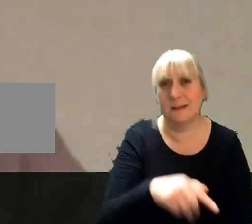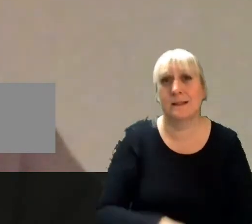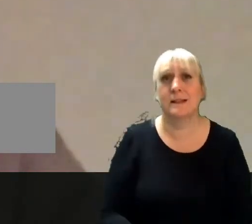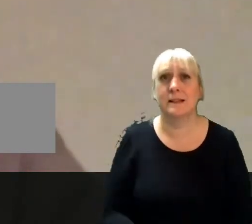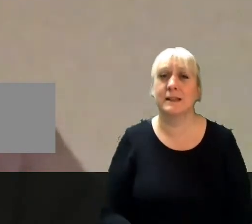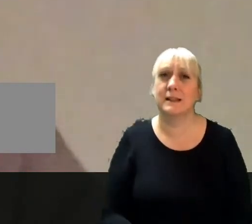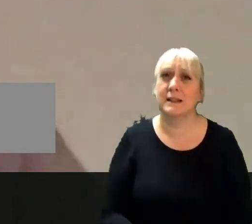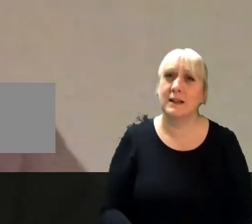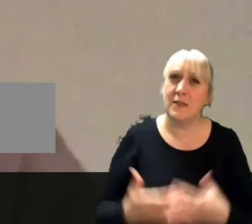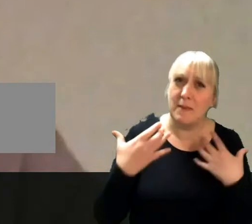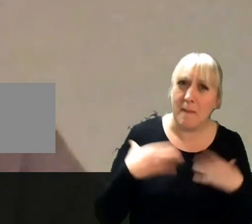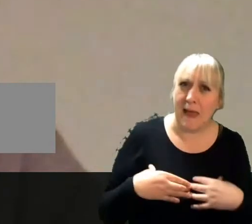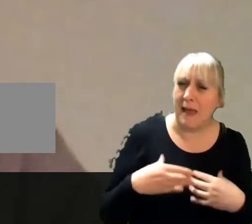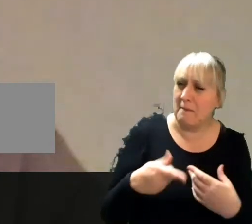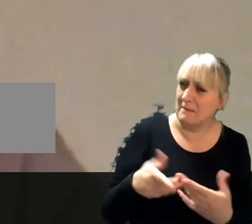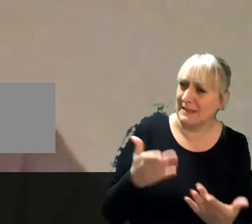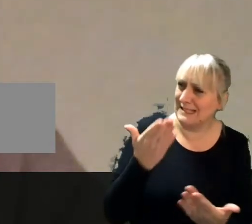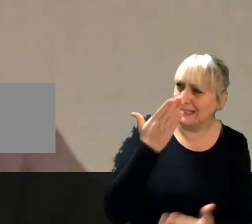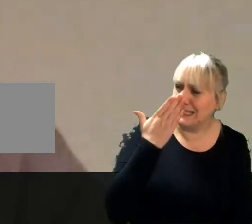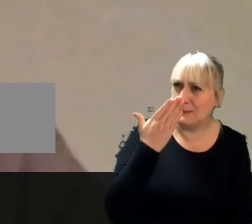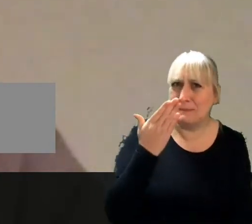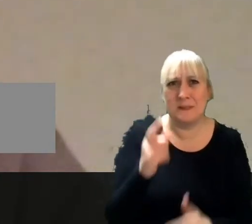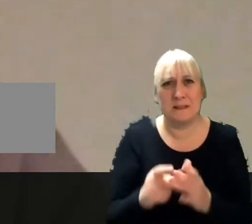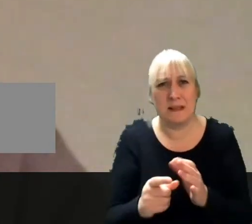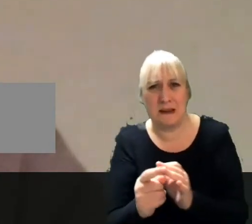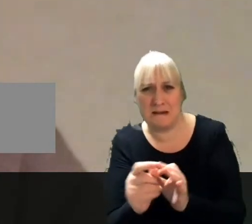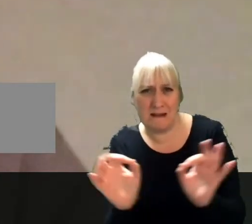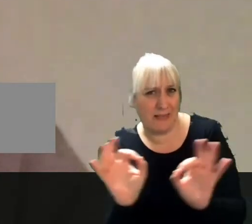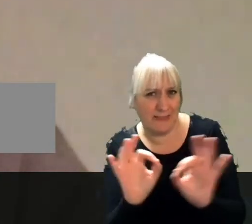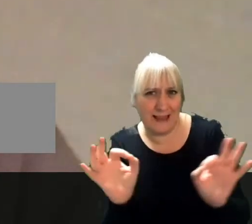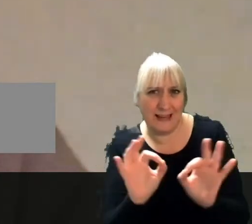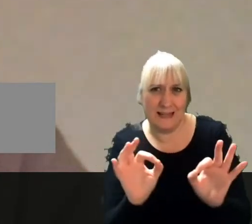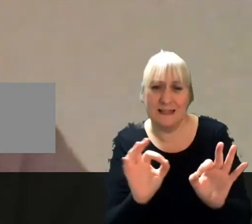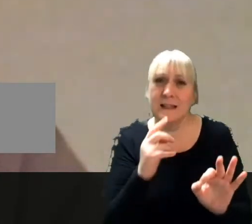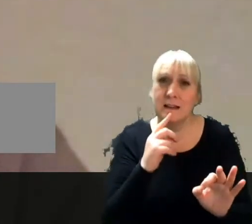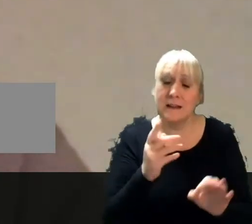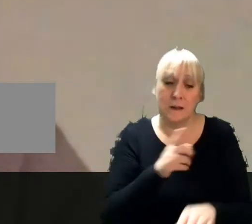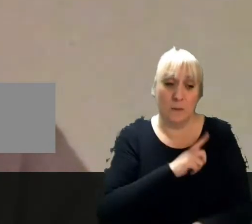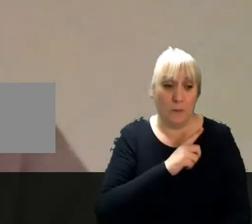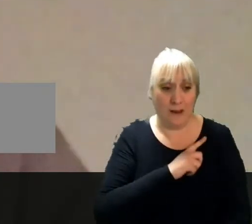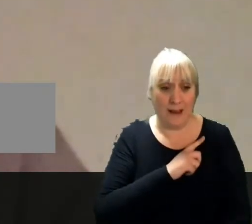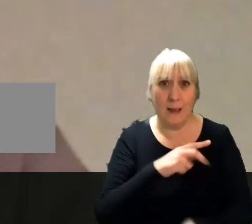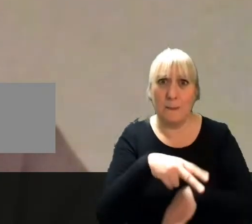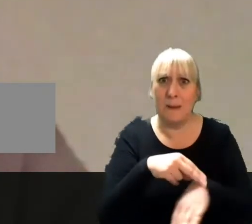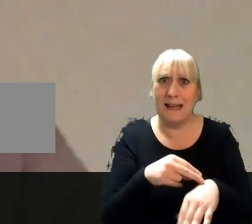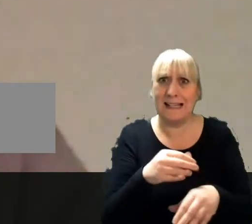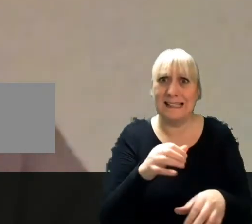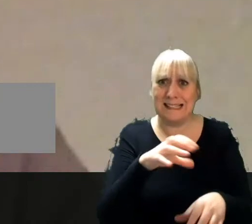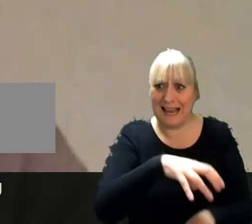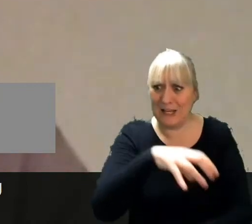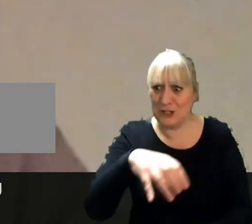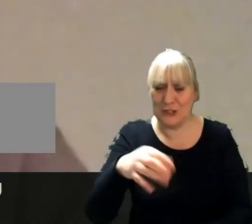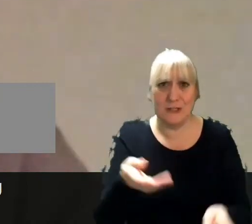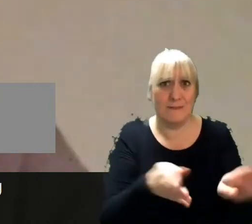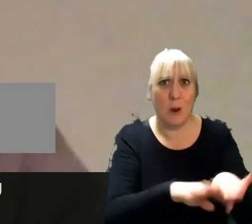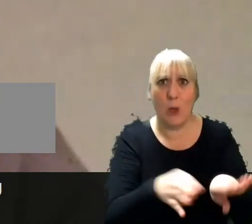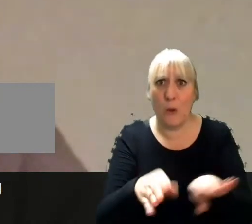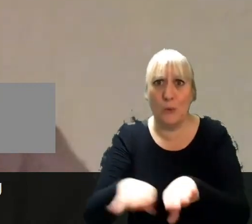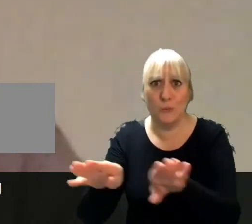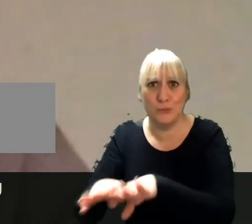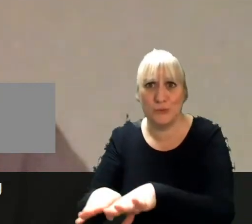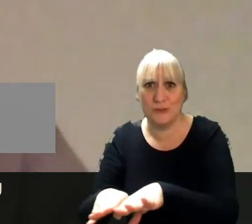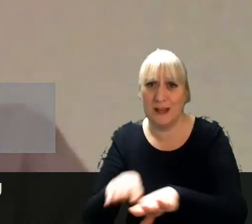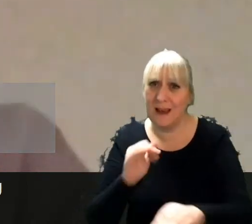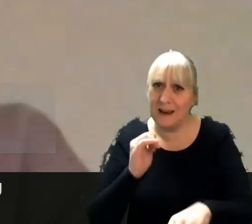strong leader. With you closing over half of London police stations during your incumbency, whilst knife offences rising by